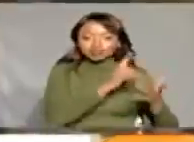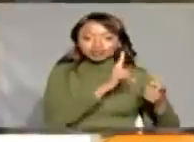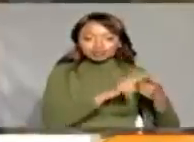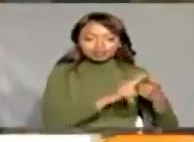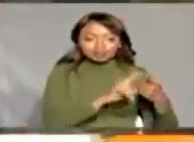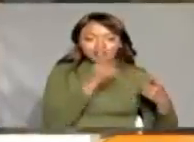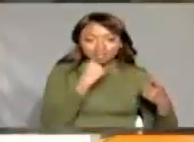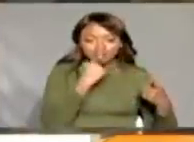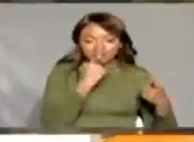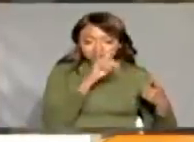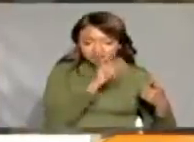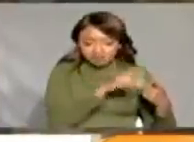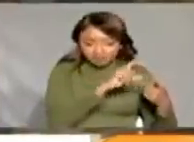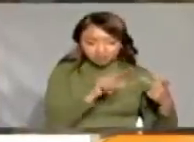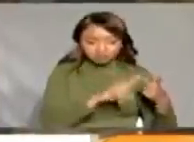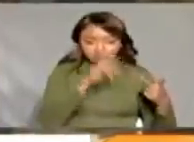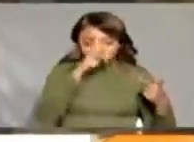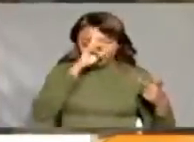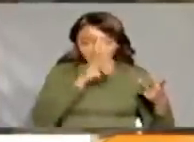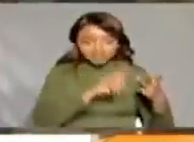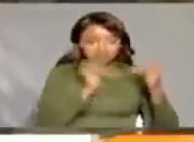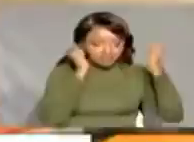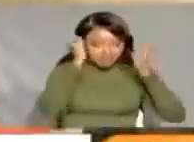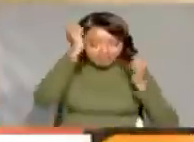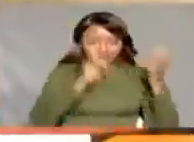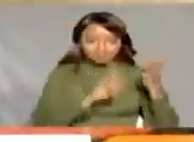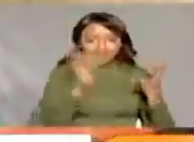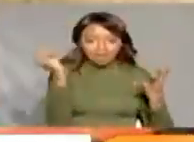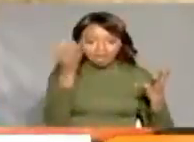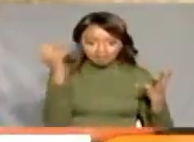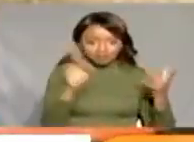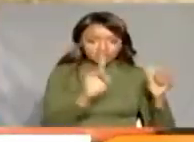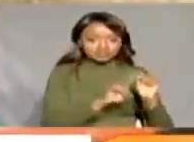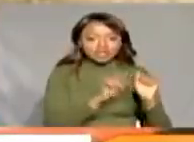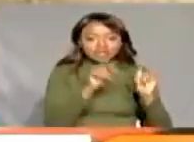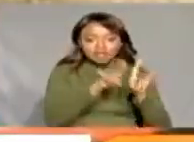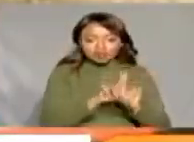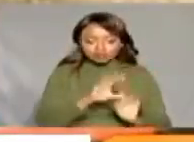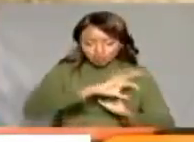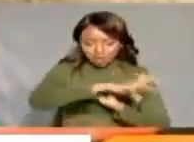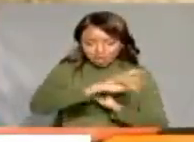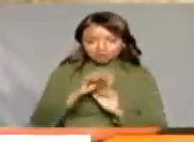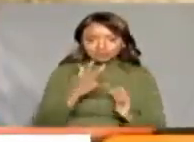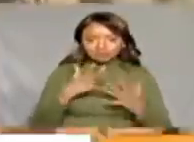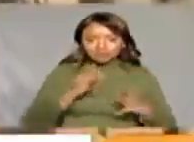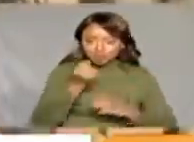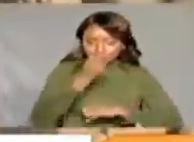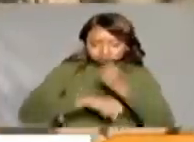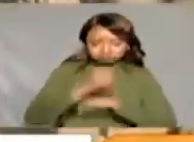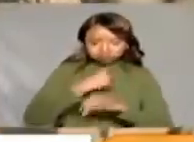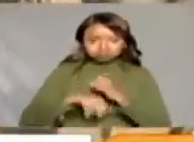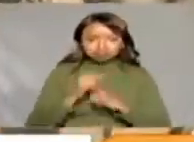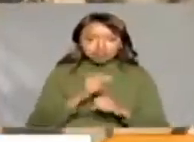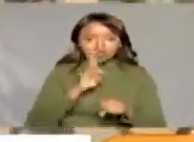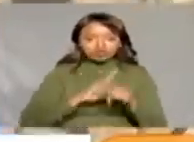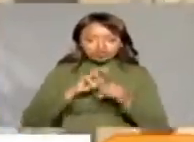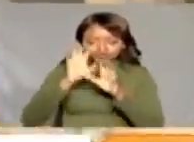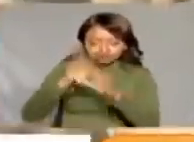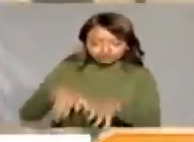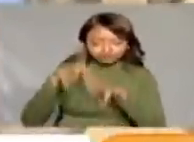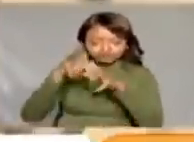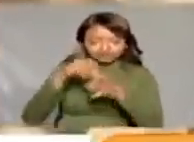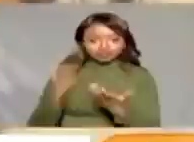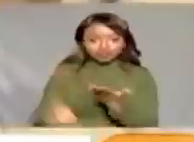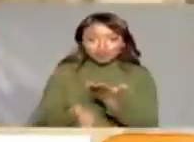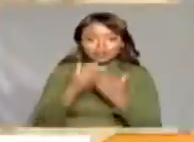the military, the police, St. John Ambulance, and county responders employing the use of excavators and drills in attempts to